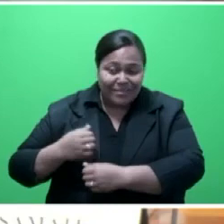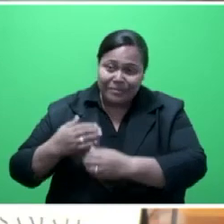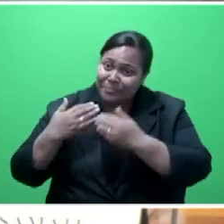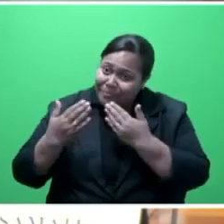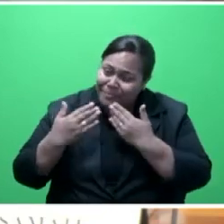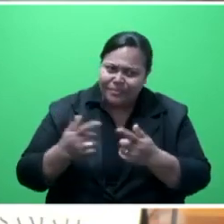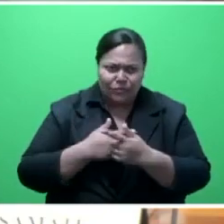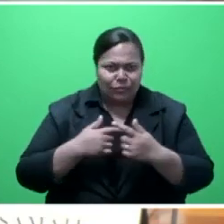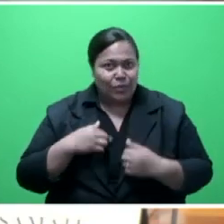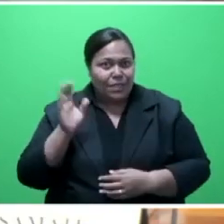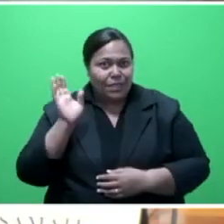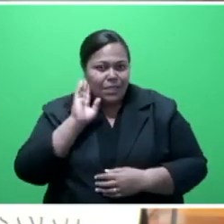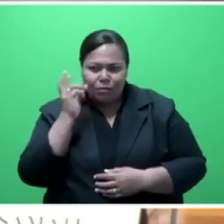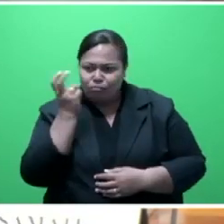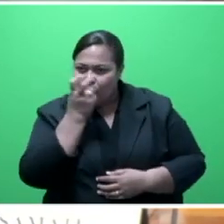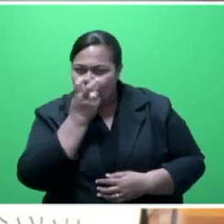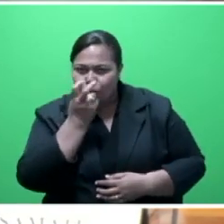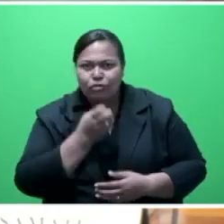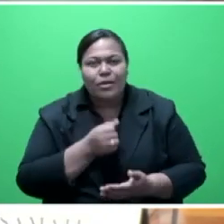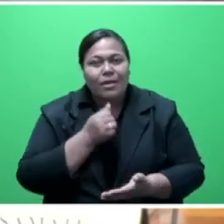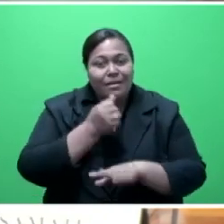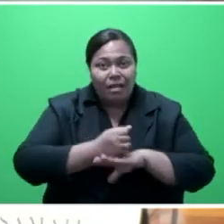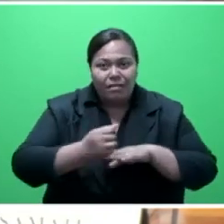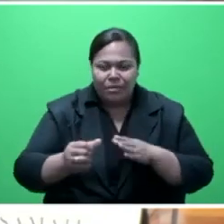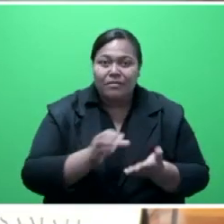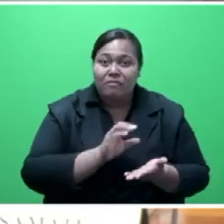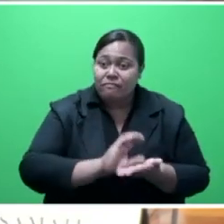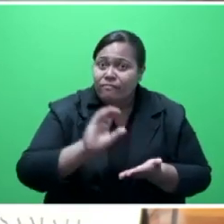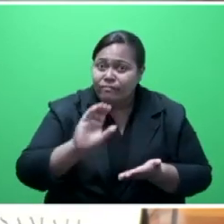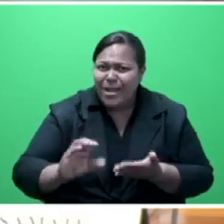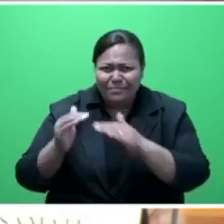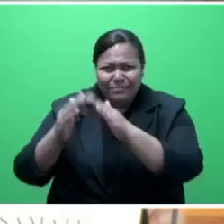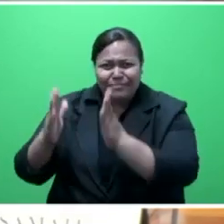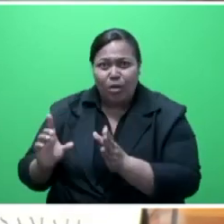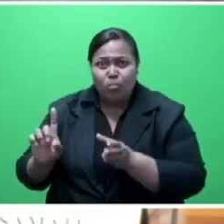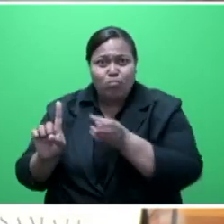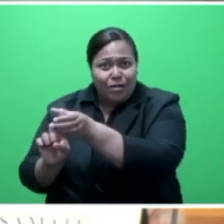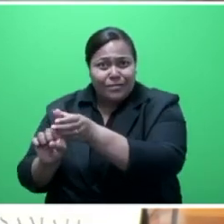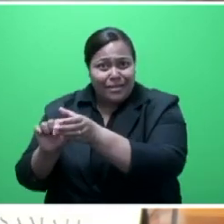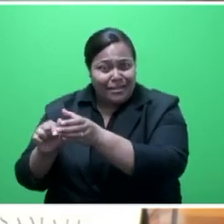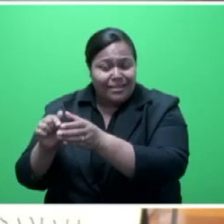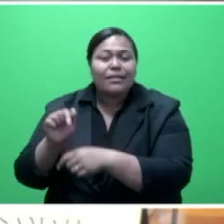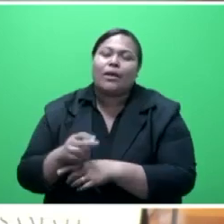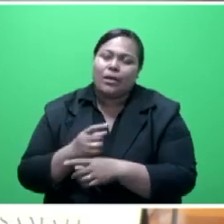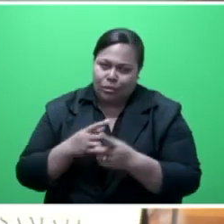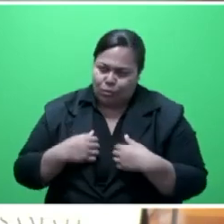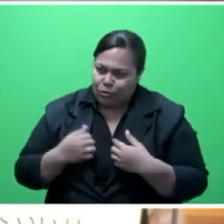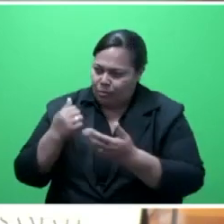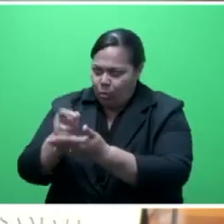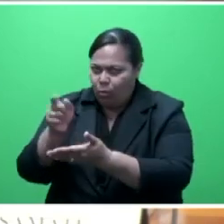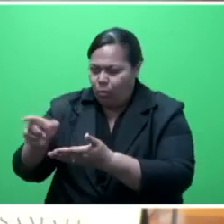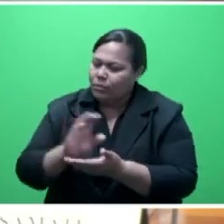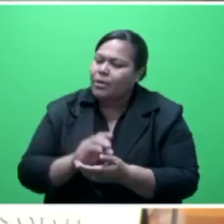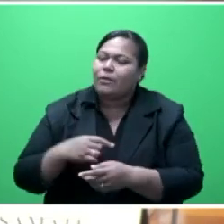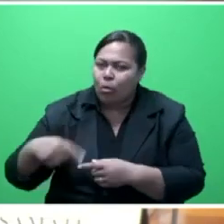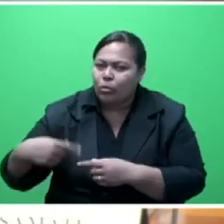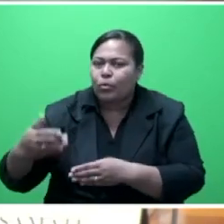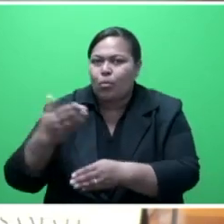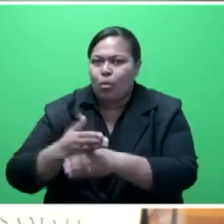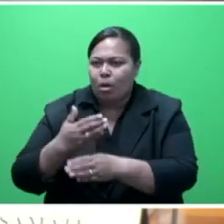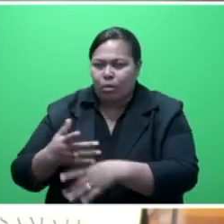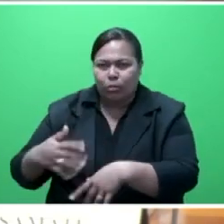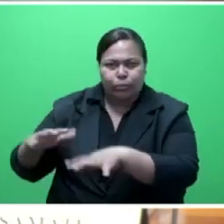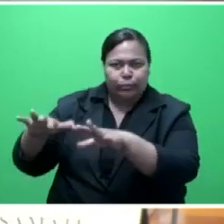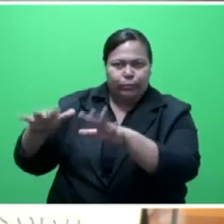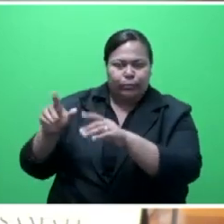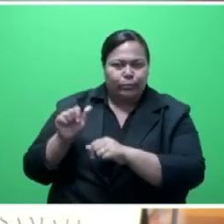here, are monitoring government-funded quarantine facilities to support the impregnable wall we've built between Fijians and border quarantine